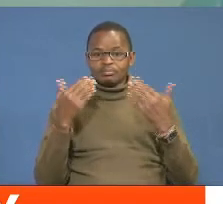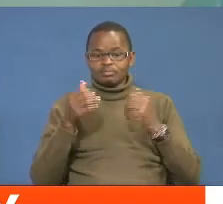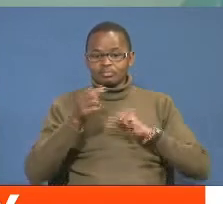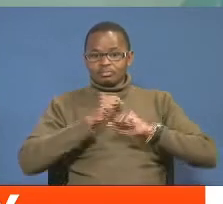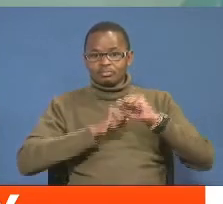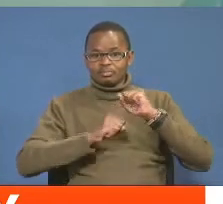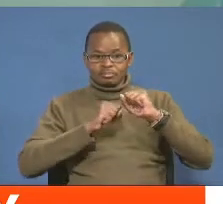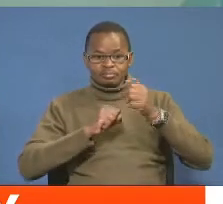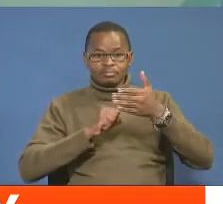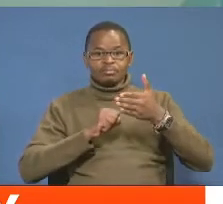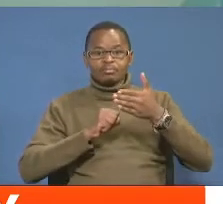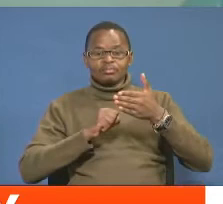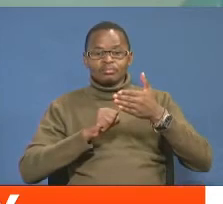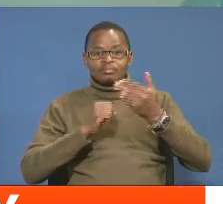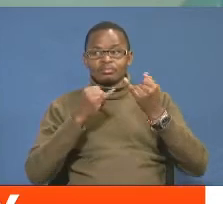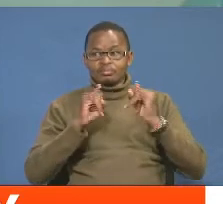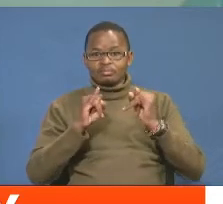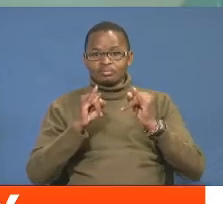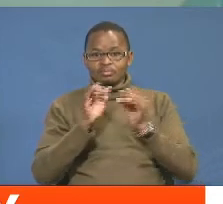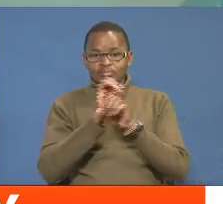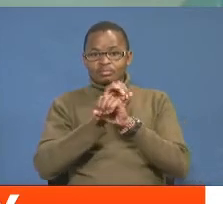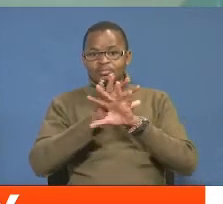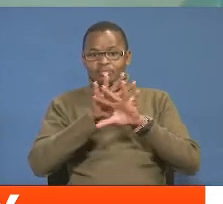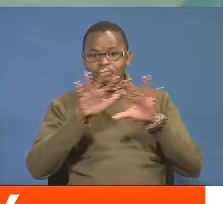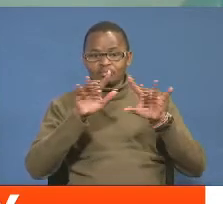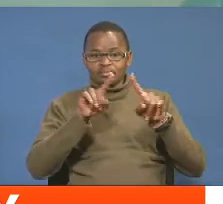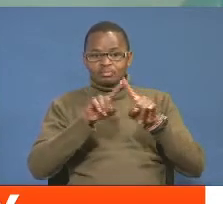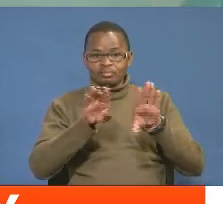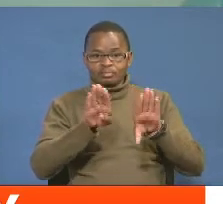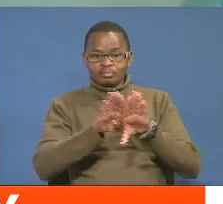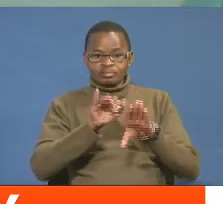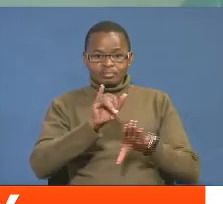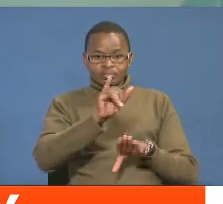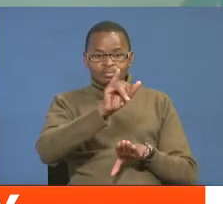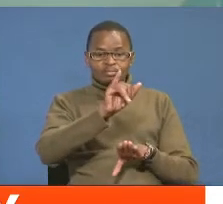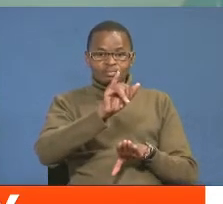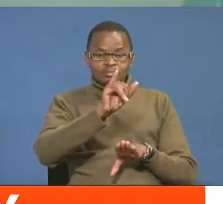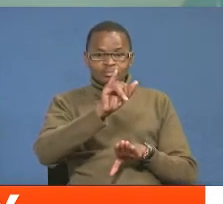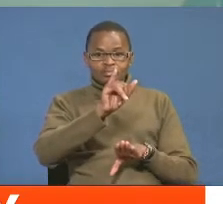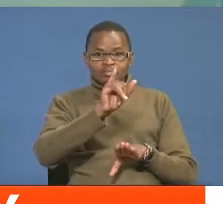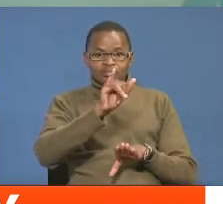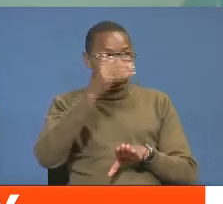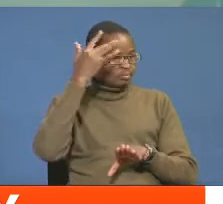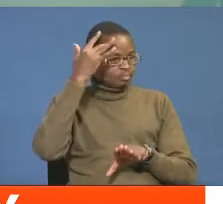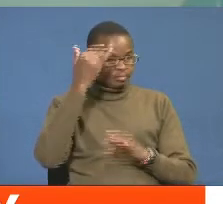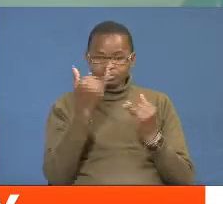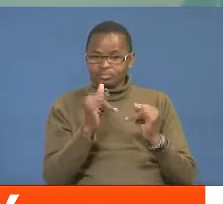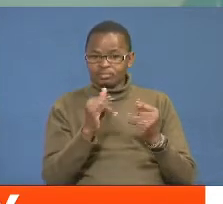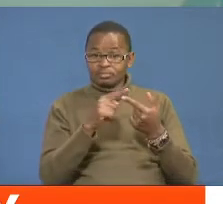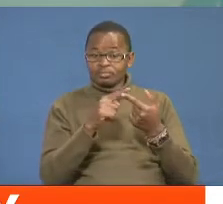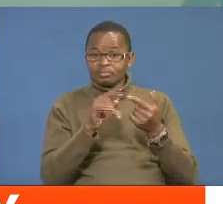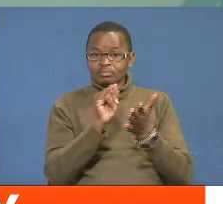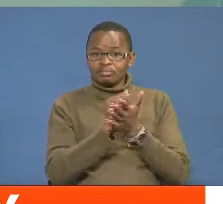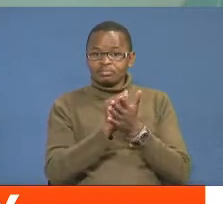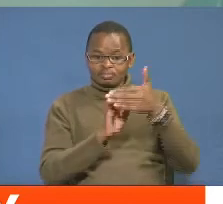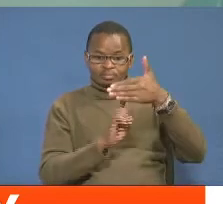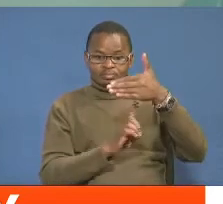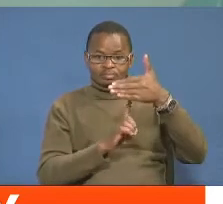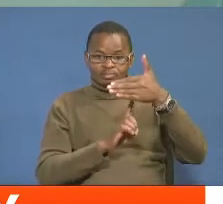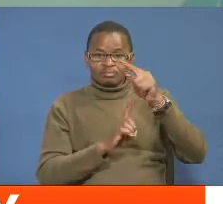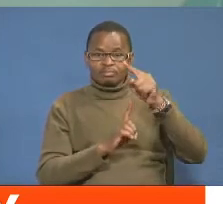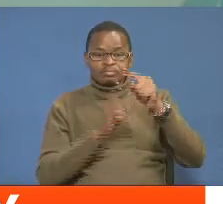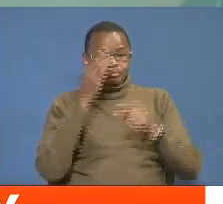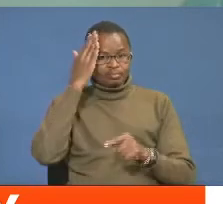measures that they put in place? That is unclear. You know, are we going to close down the airports? We don't know at this point. I think that's up to the Ministry of